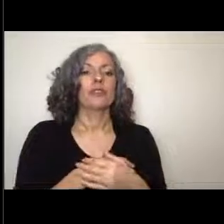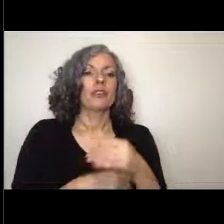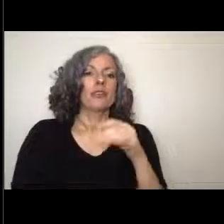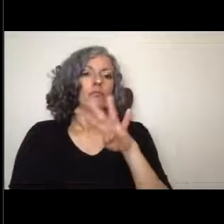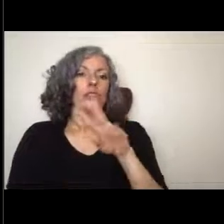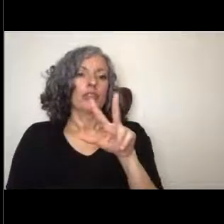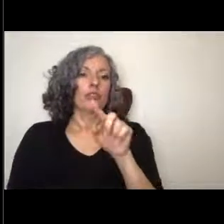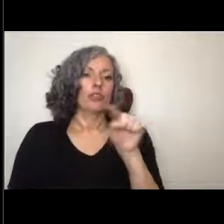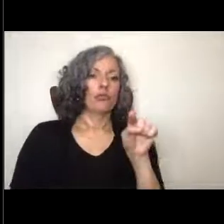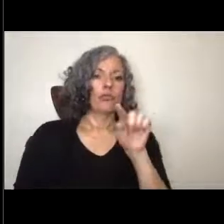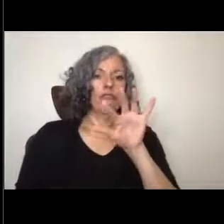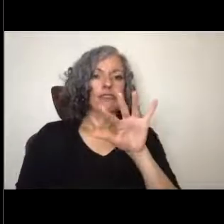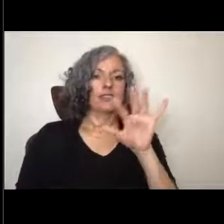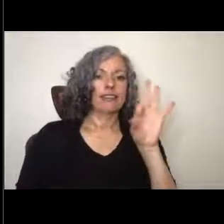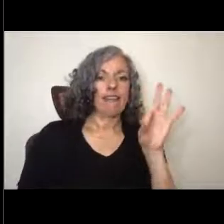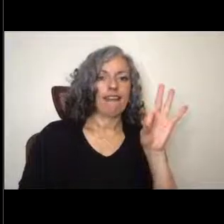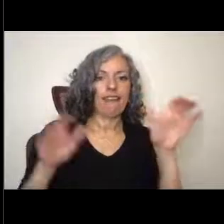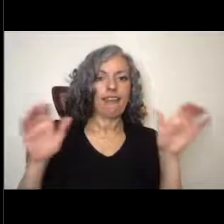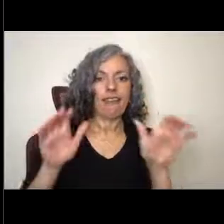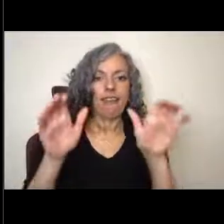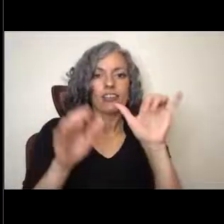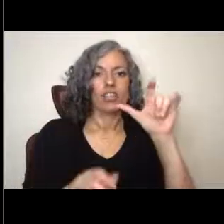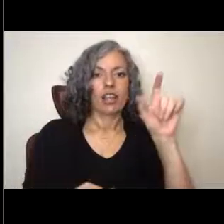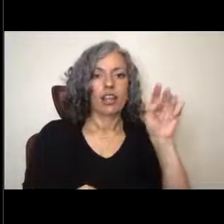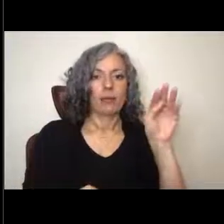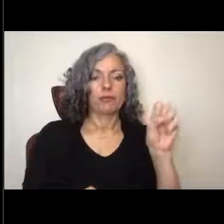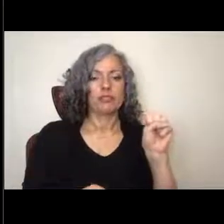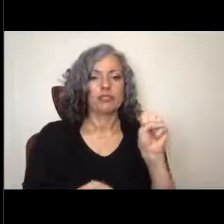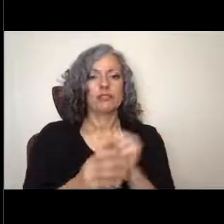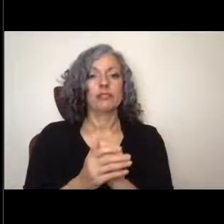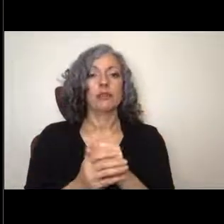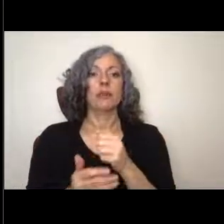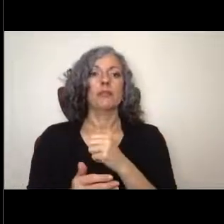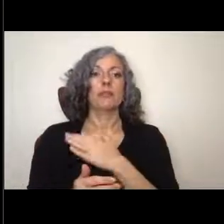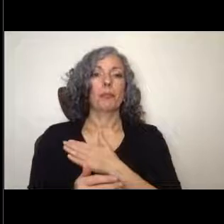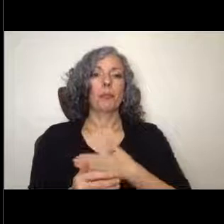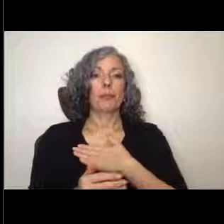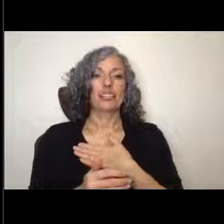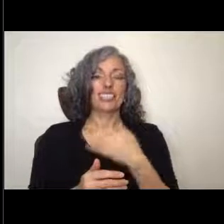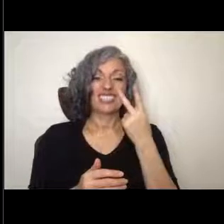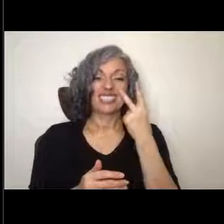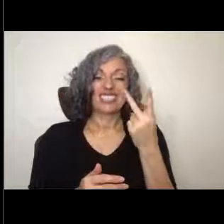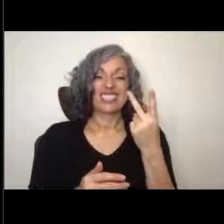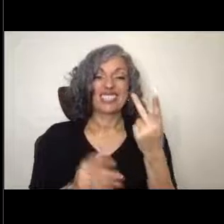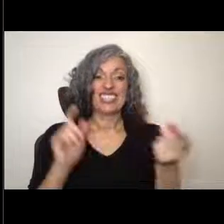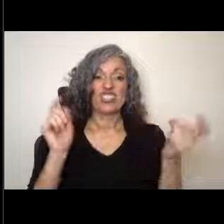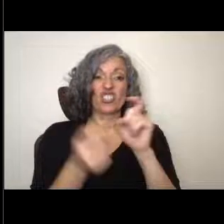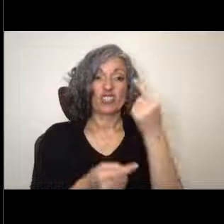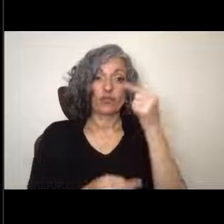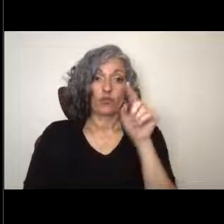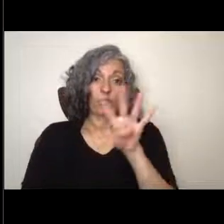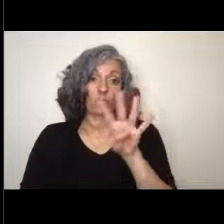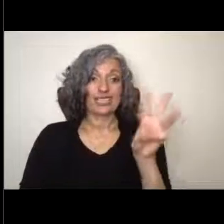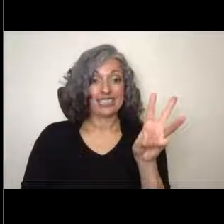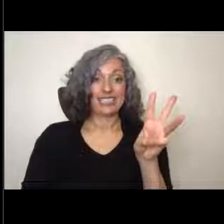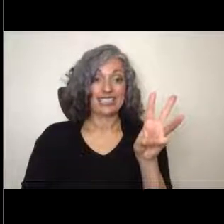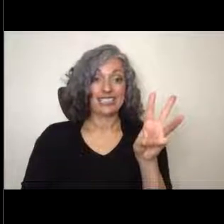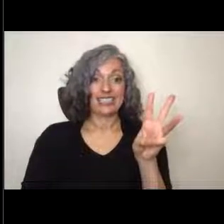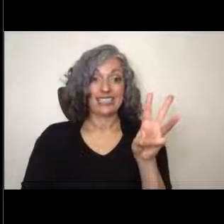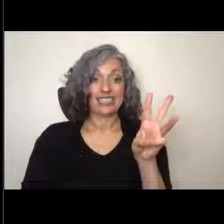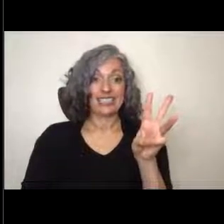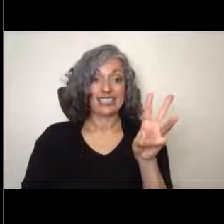action items listed as part of the consent calendar. Please note the change list for tab 46, as 8 resolutions of necessity were